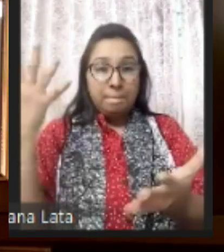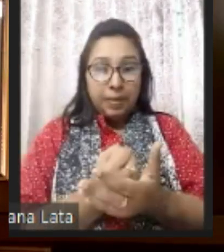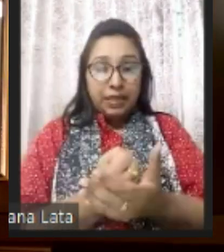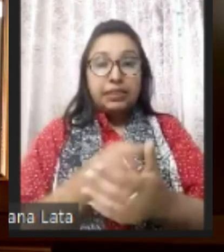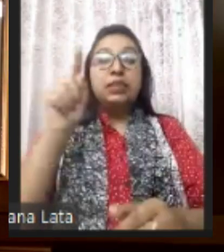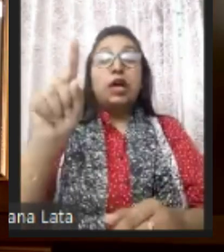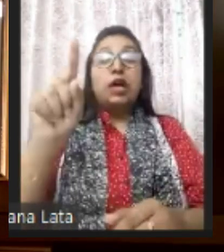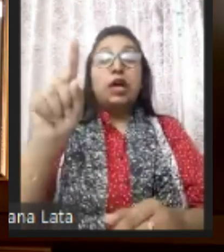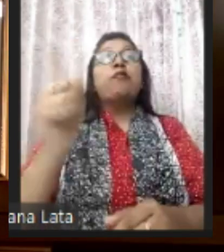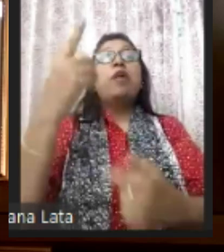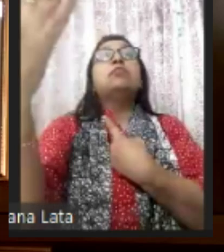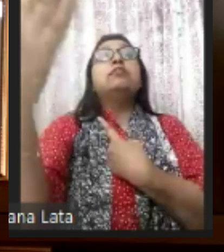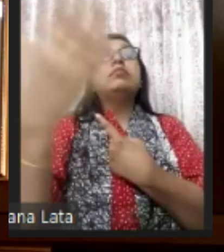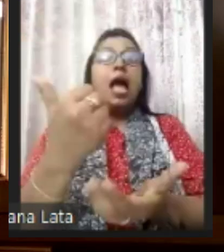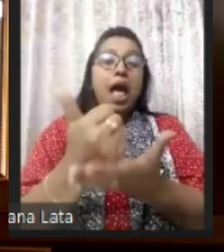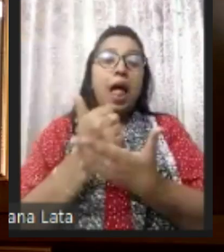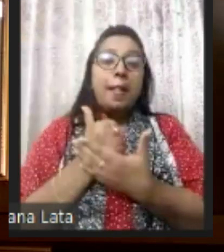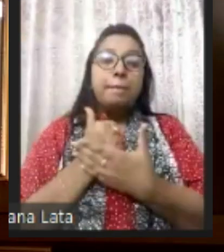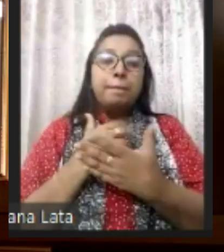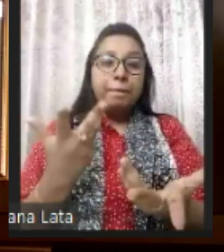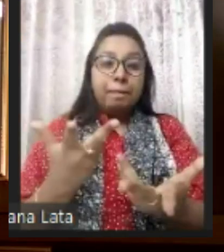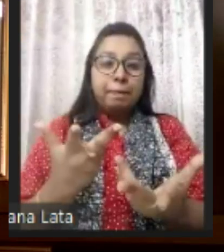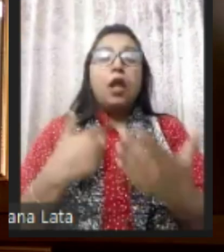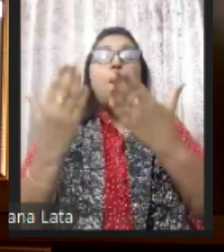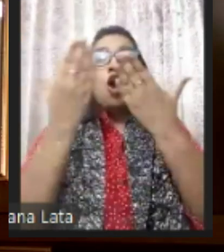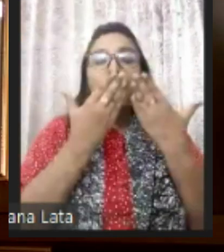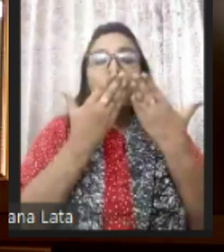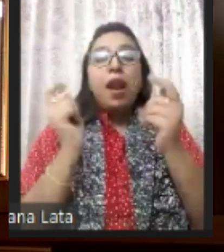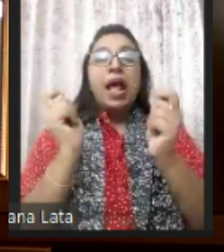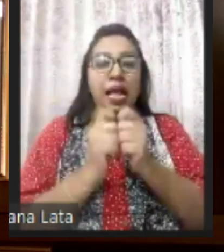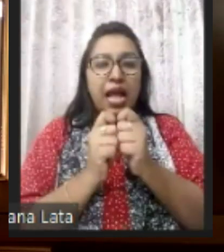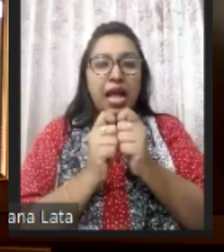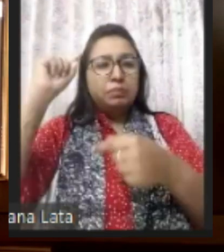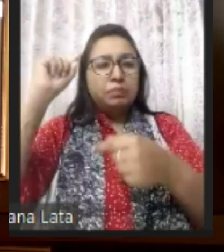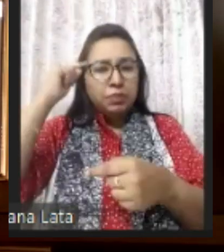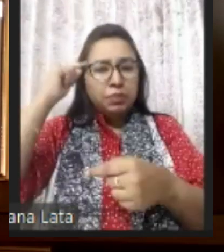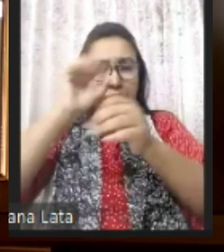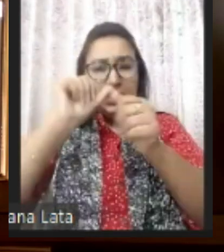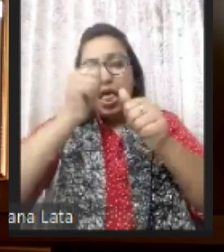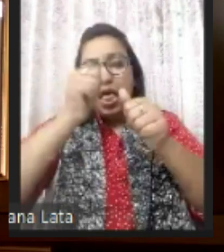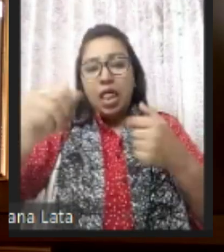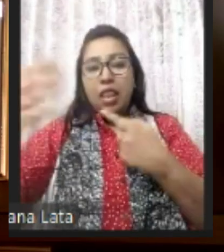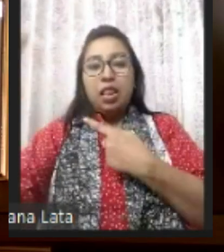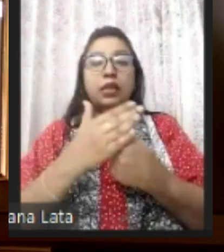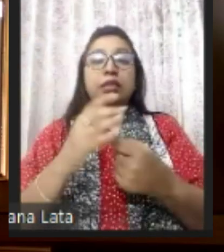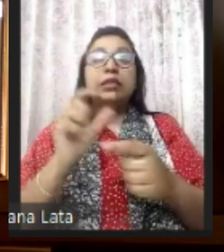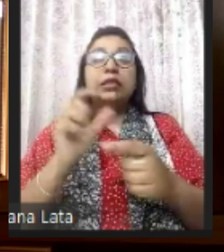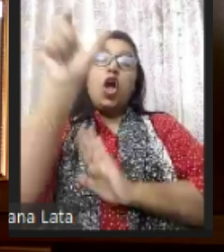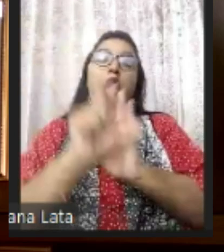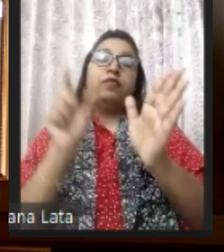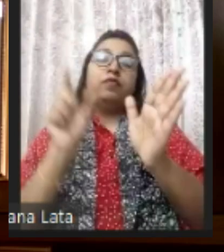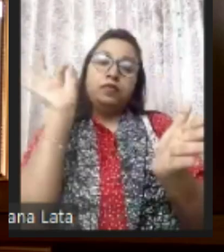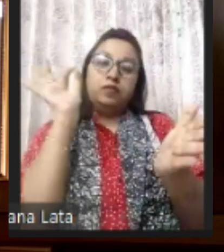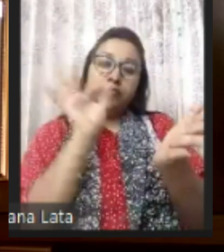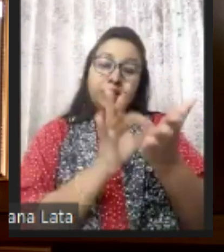in education and in the advancement of science and technology for the younger generation, including persons